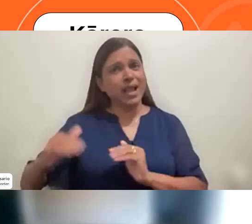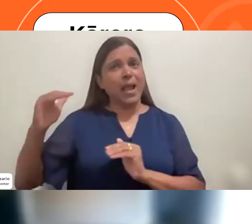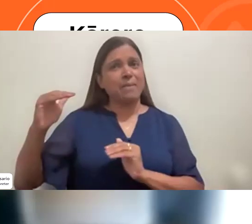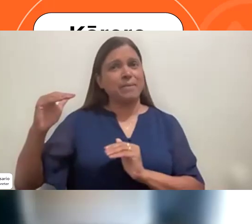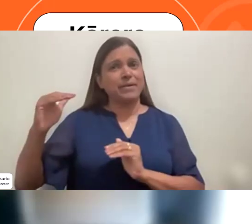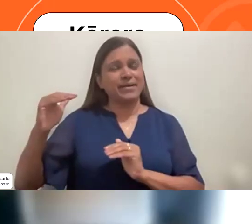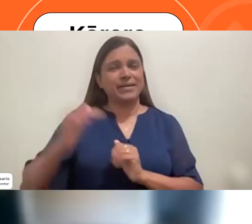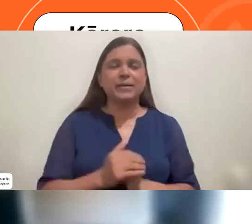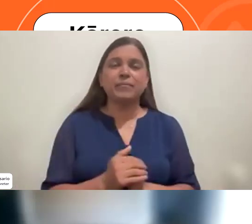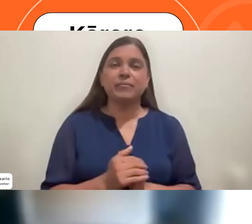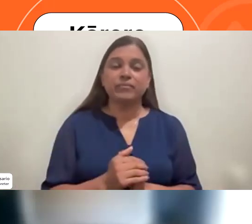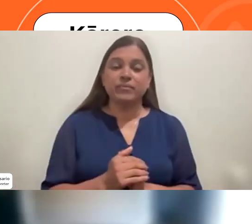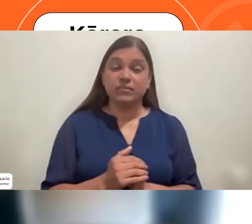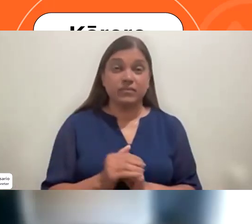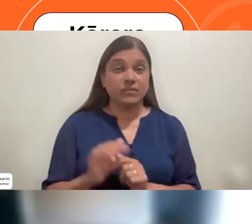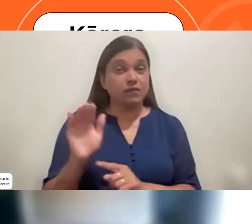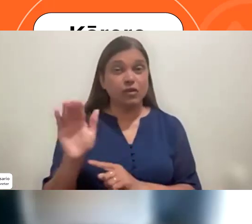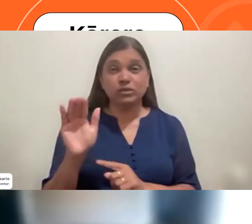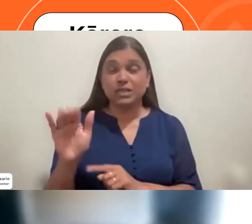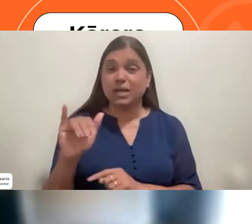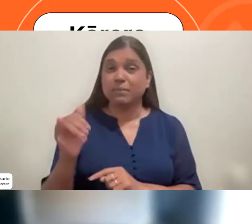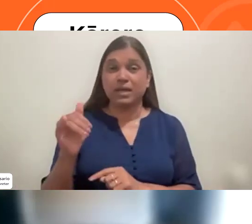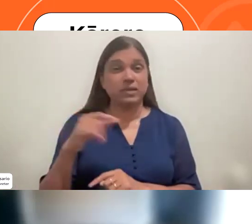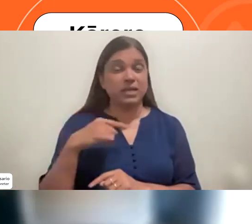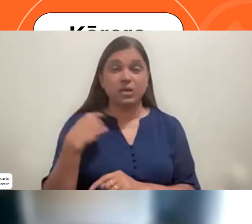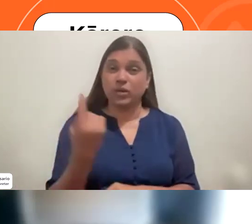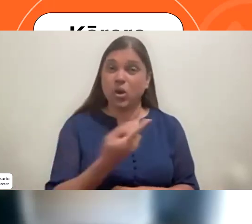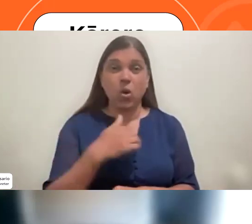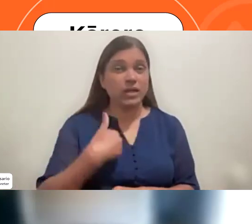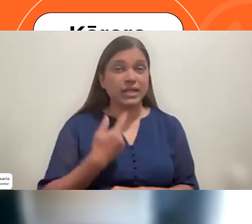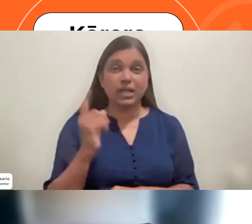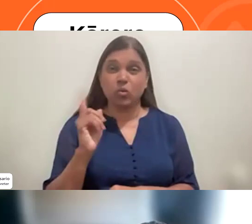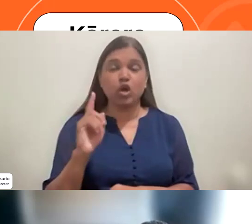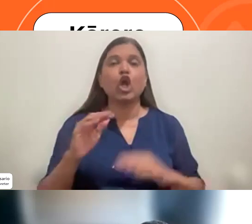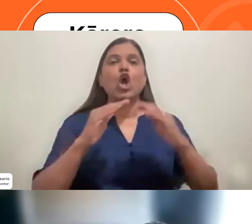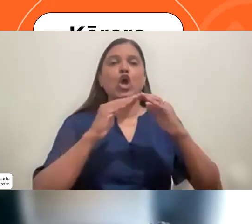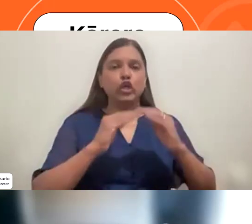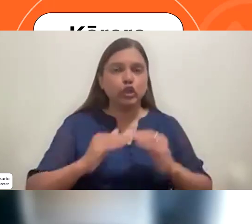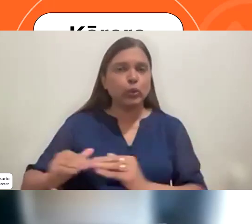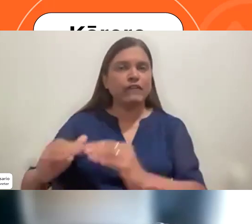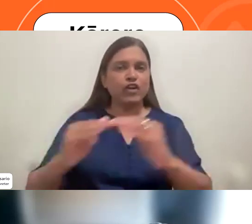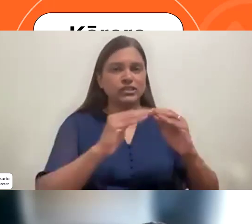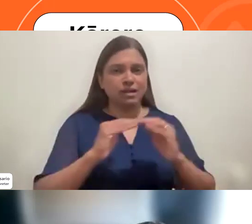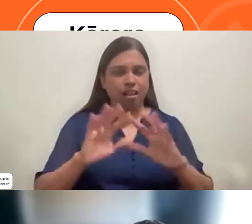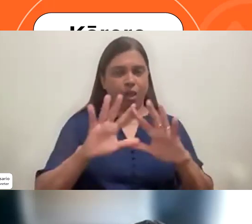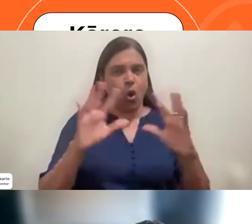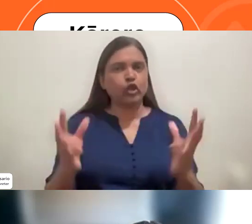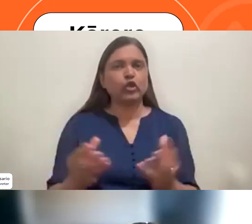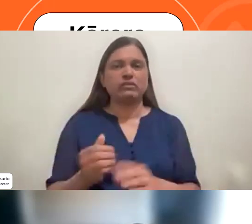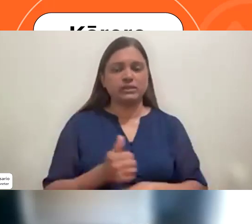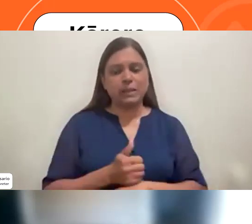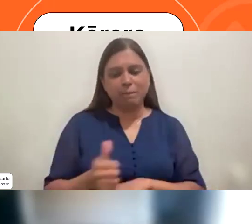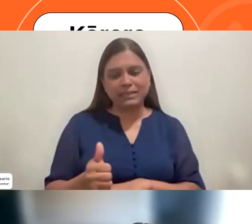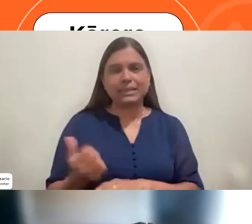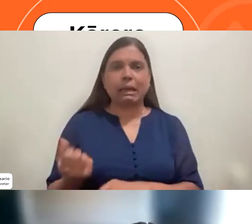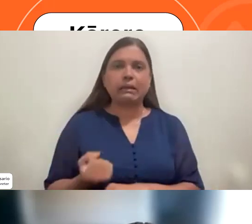a universal basic income where everyone gets a certain amount of money, and universal basic services as